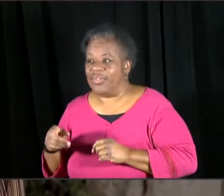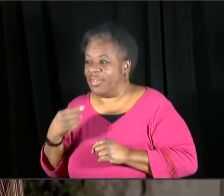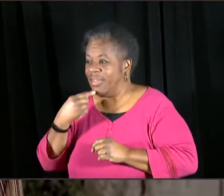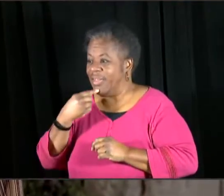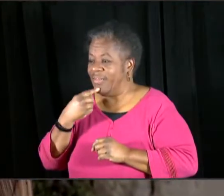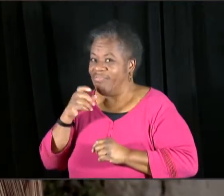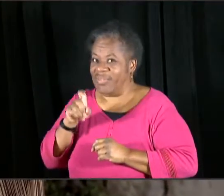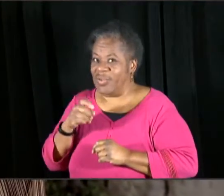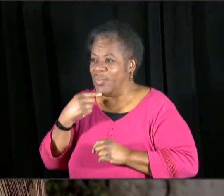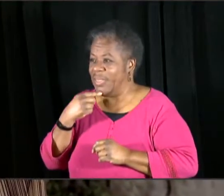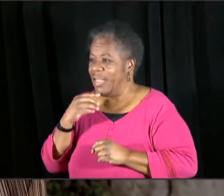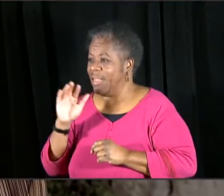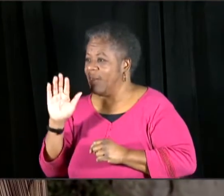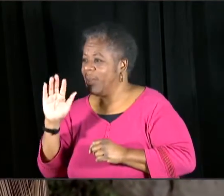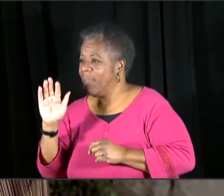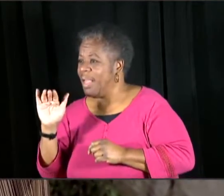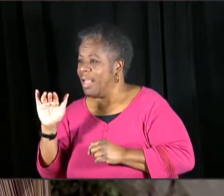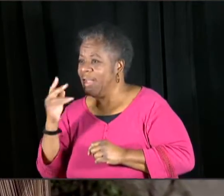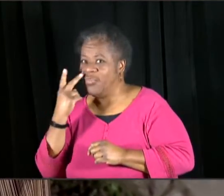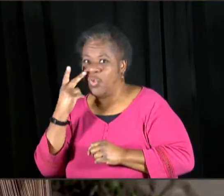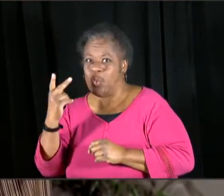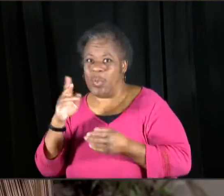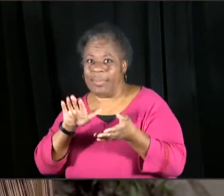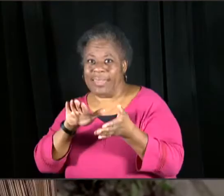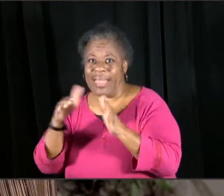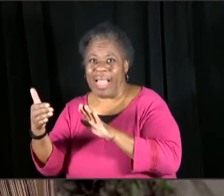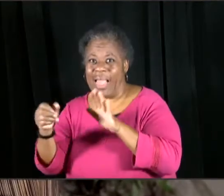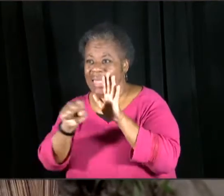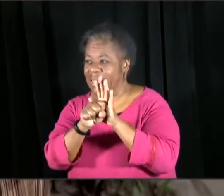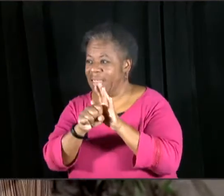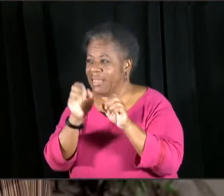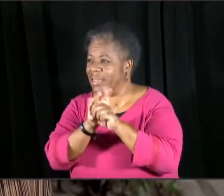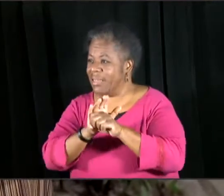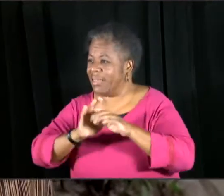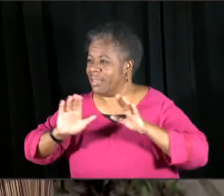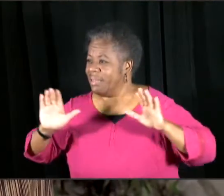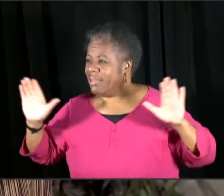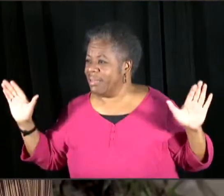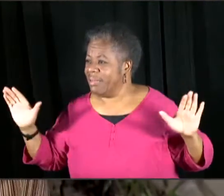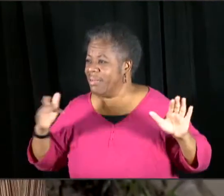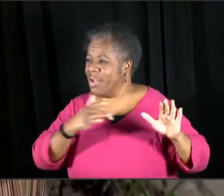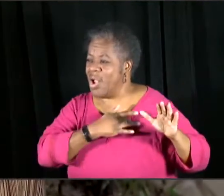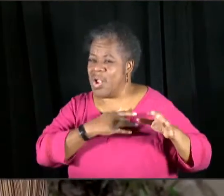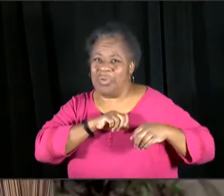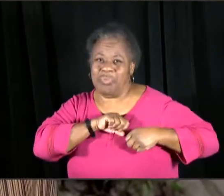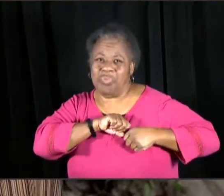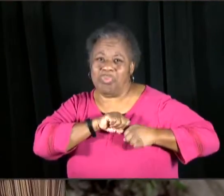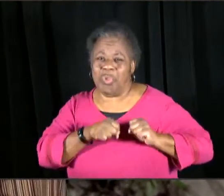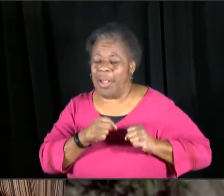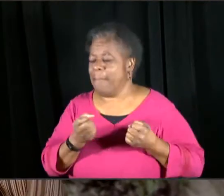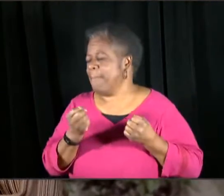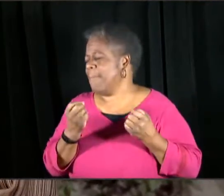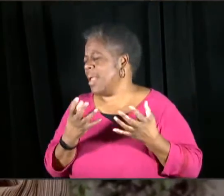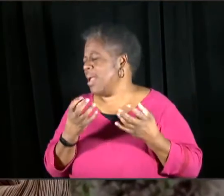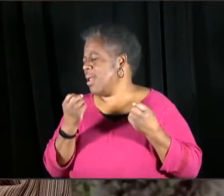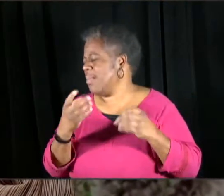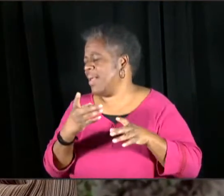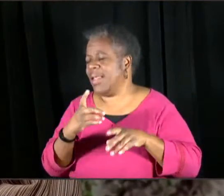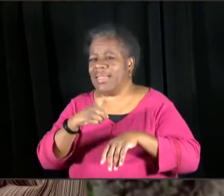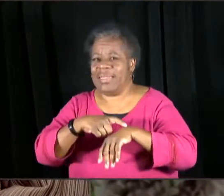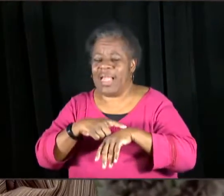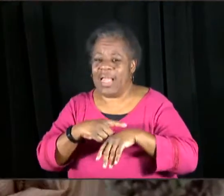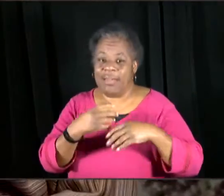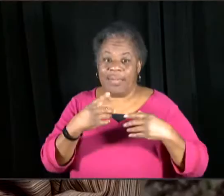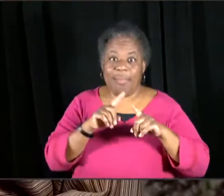goodbye. She watched him die. She'd had her heart broken, many times probably, but then